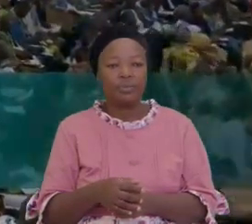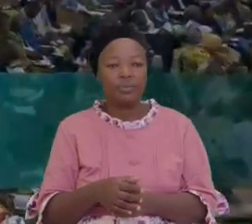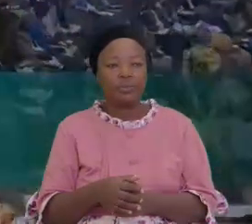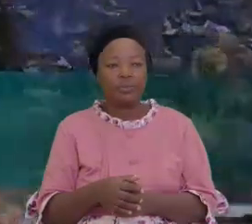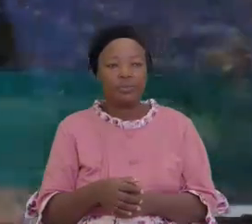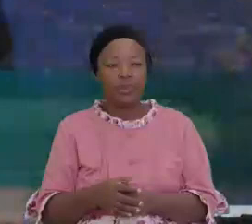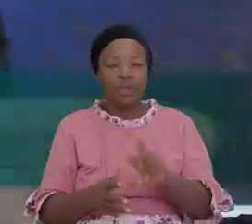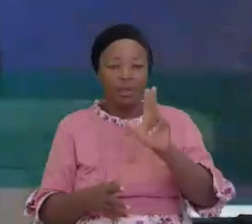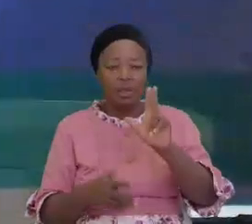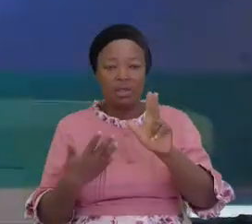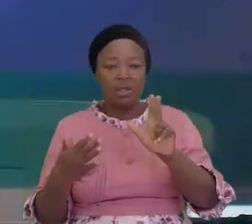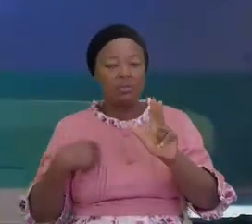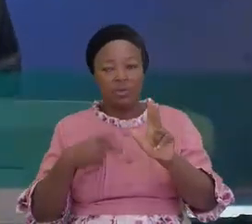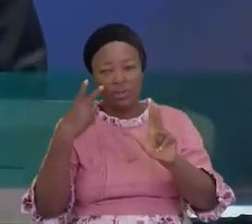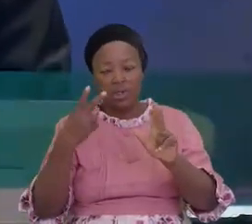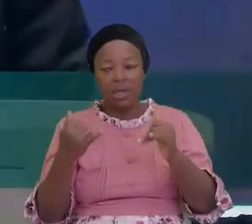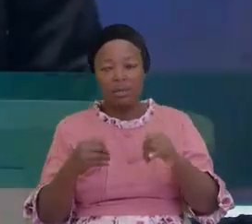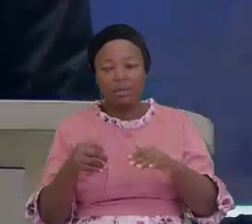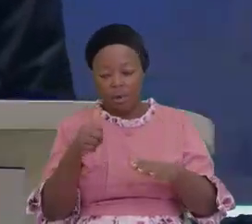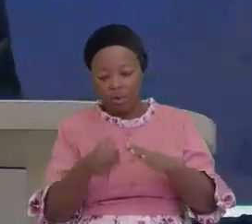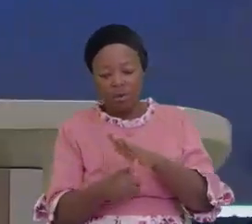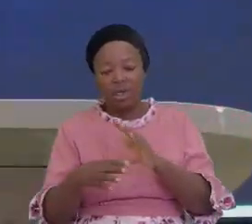Three things we're looking at in the message today.